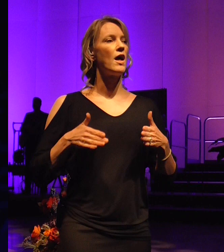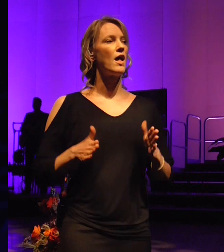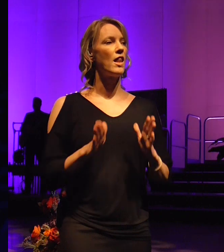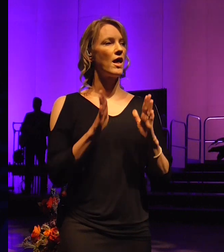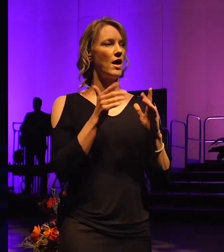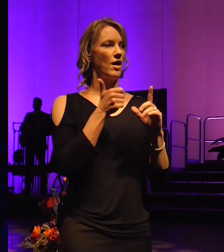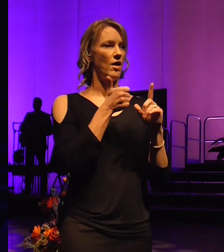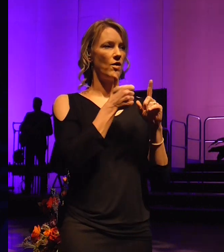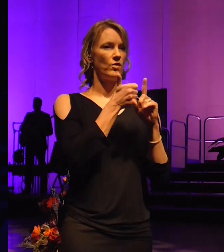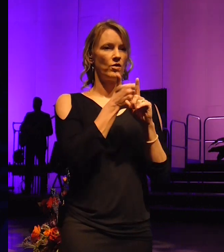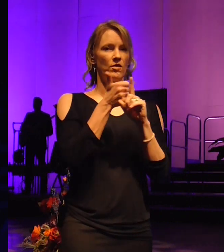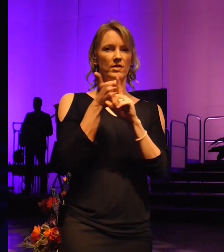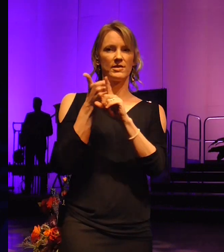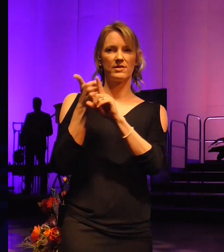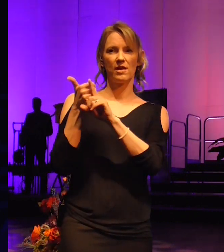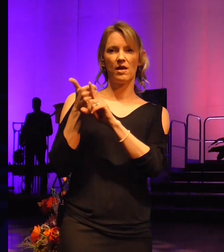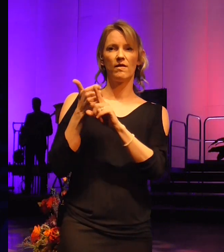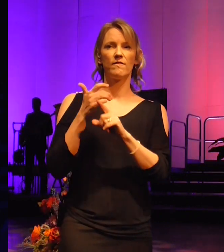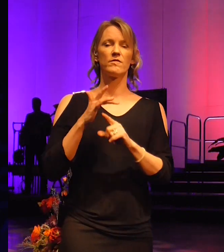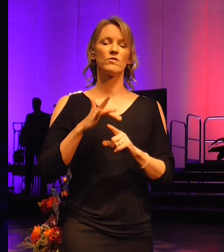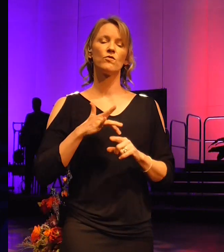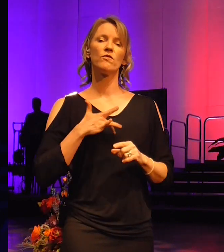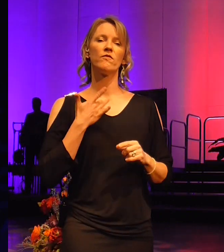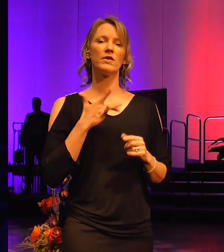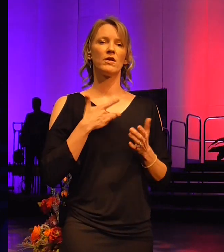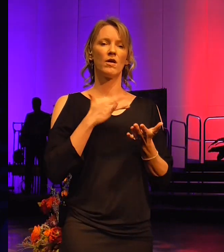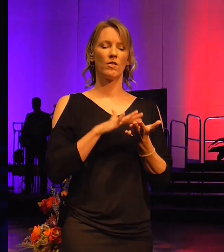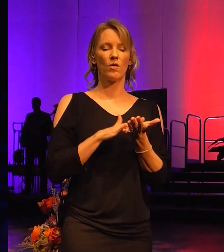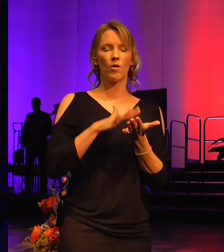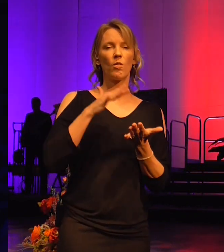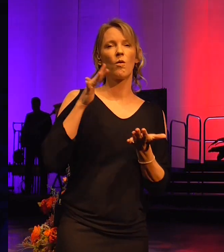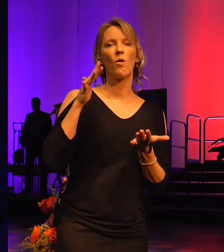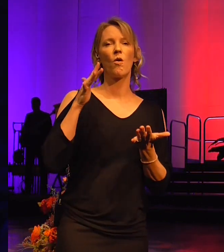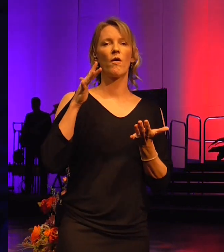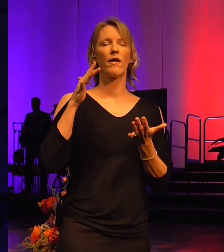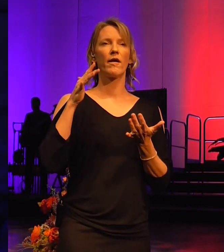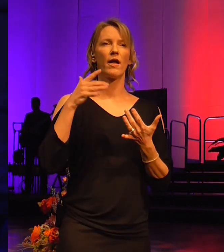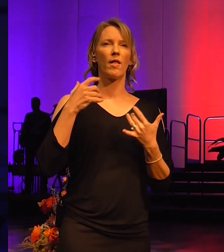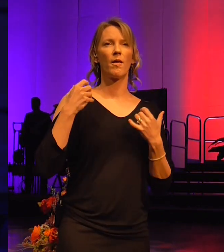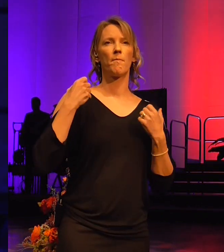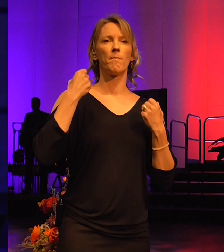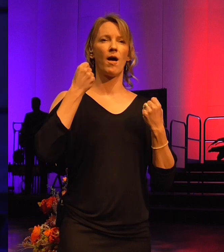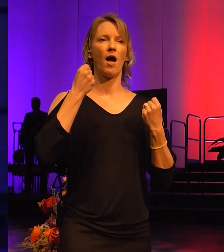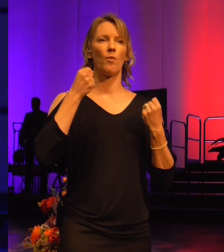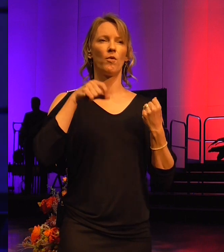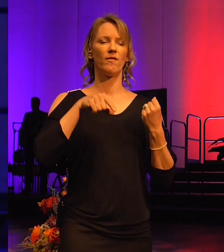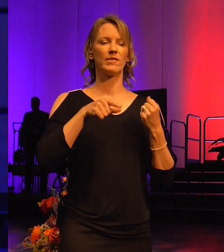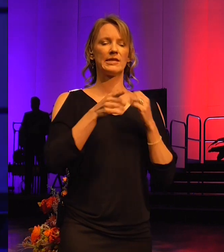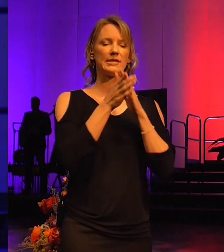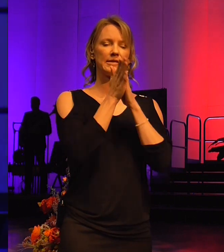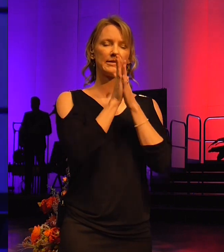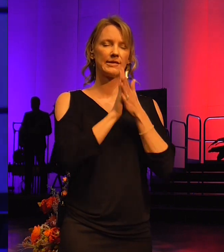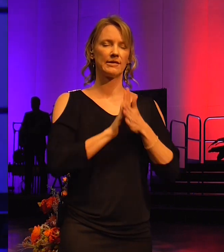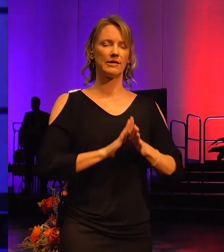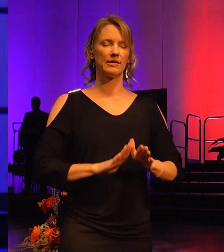allow yourselves to feel the glory and the power of the stillness.